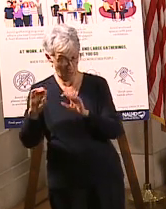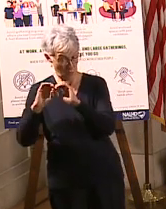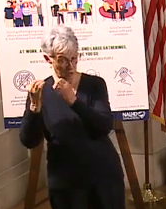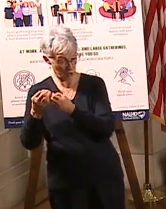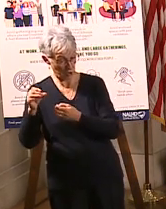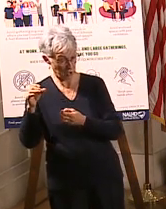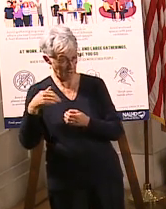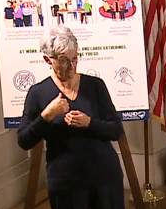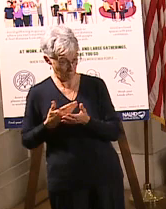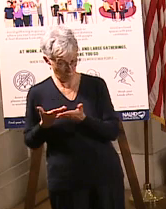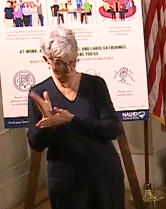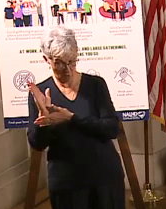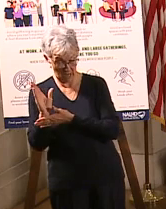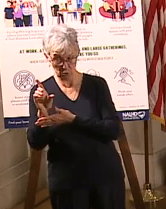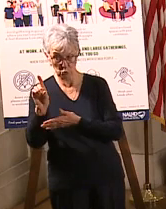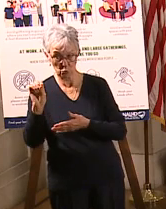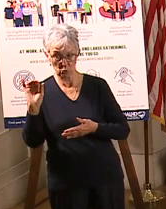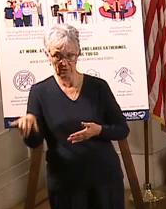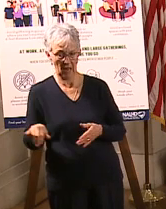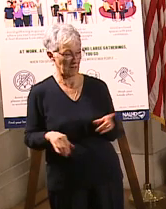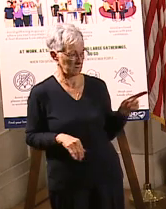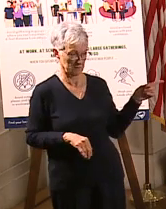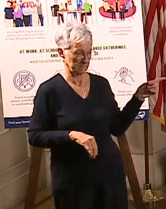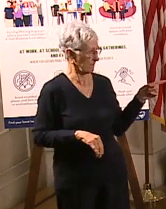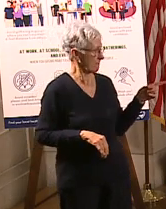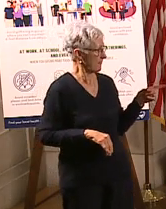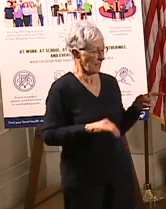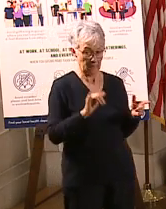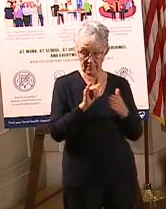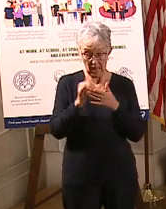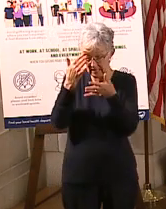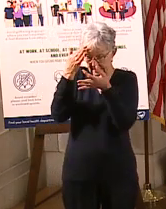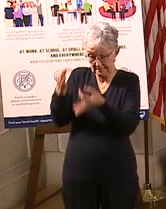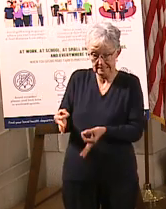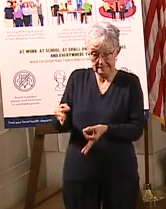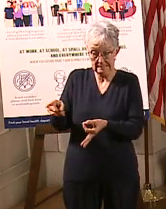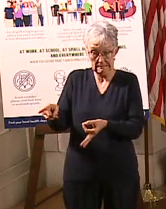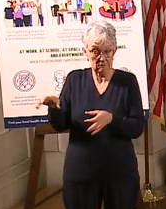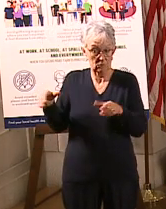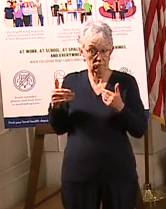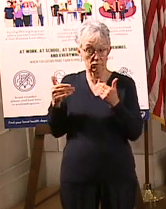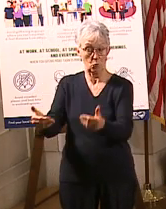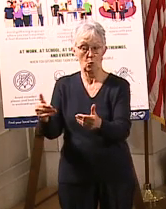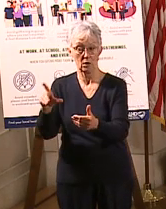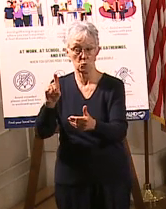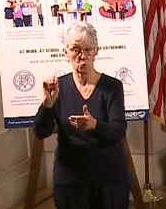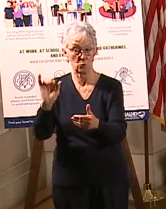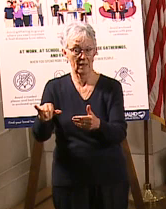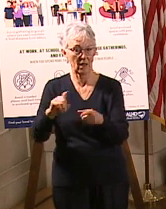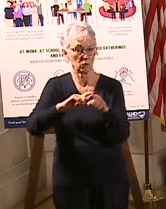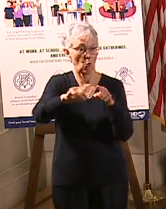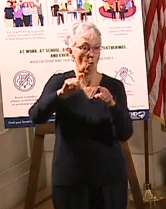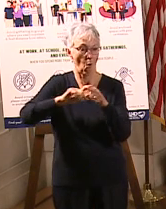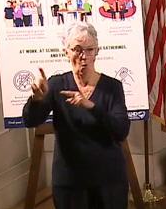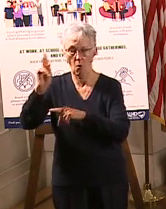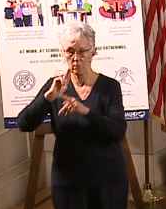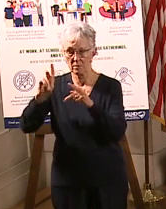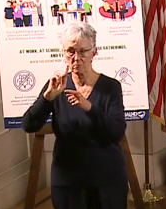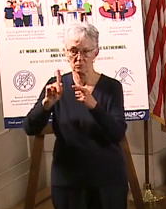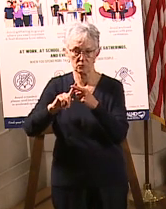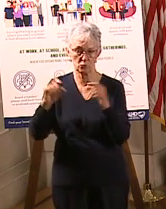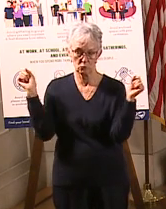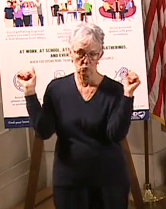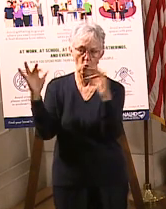once this, as I said, this wasn't a decision made by attorney generals. And once we became aware of